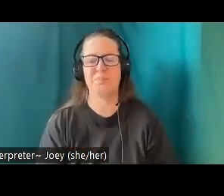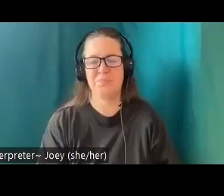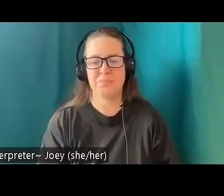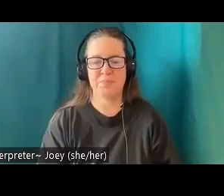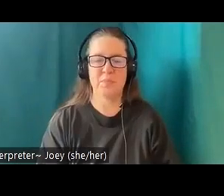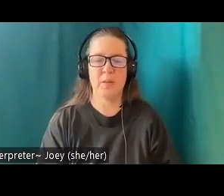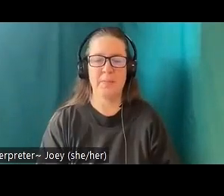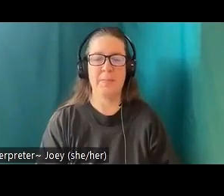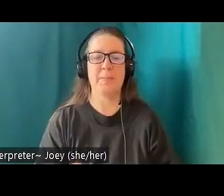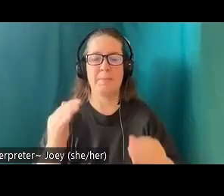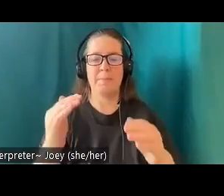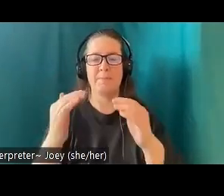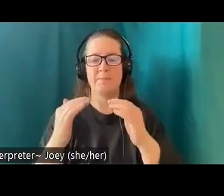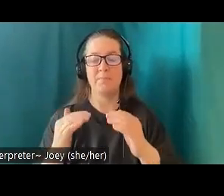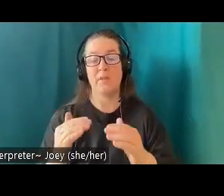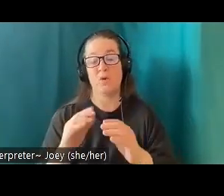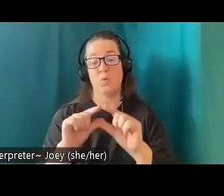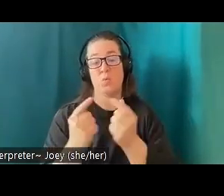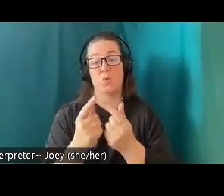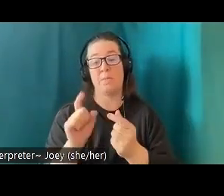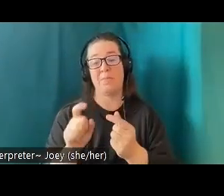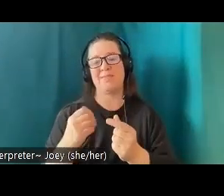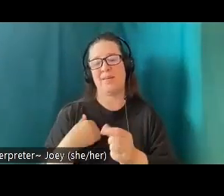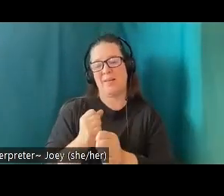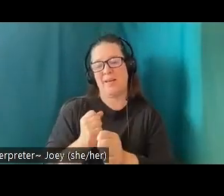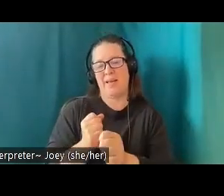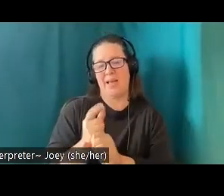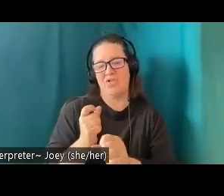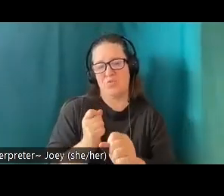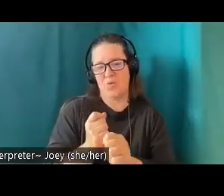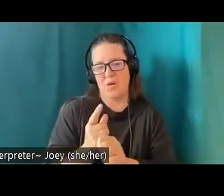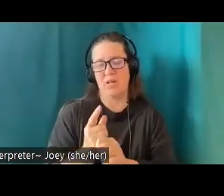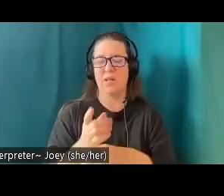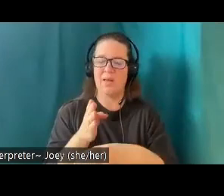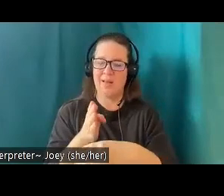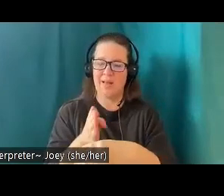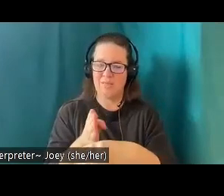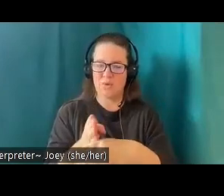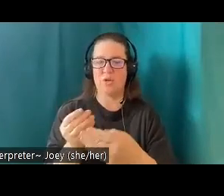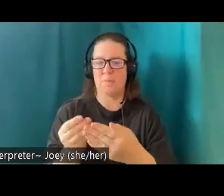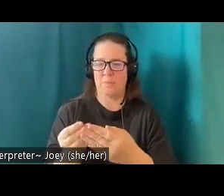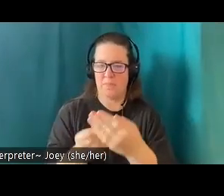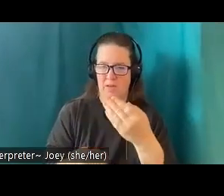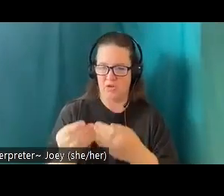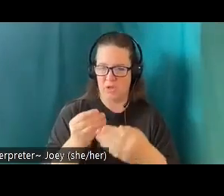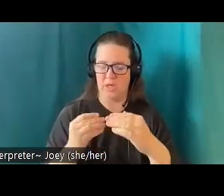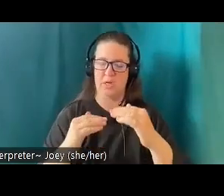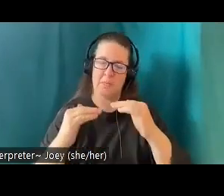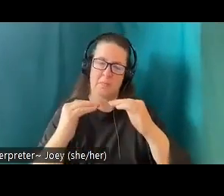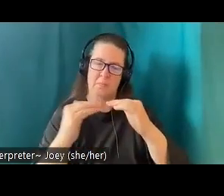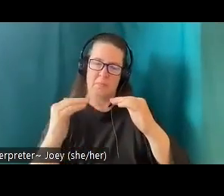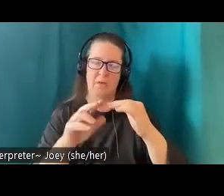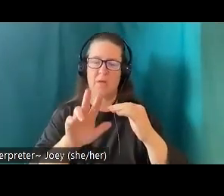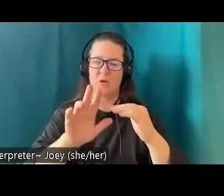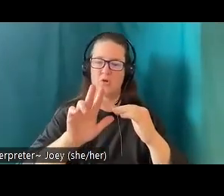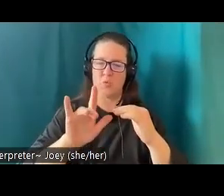Groups must have an annual average budget of $25,000 for the past 3 years. Again, this is an average. Your